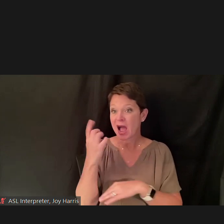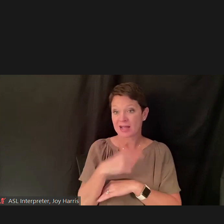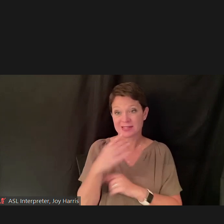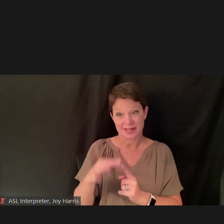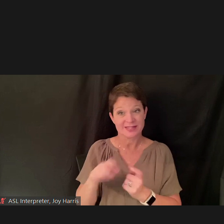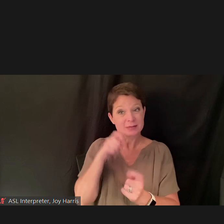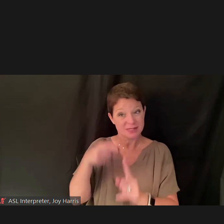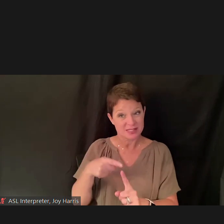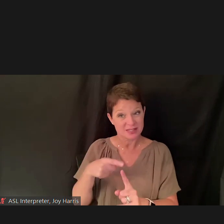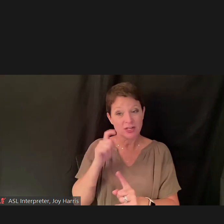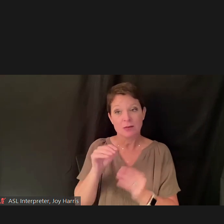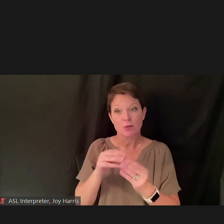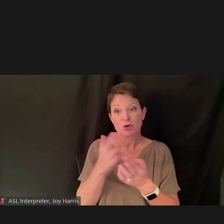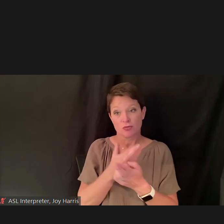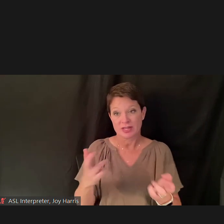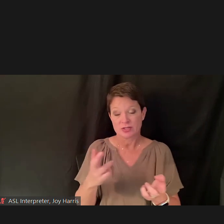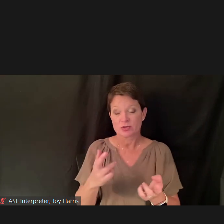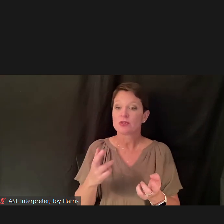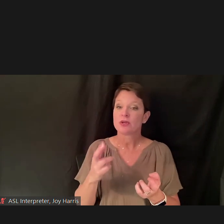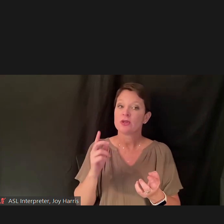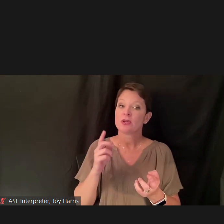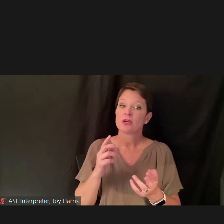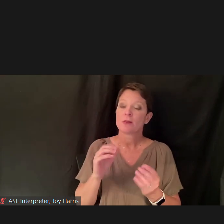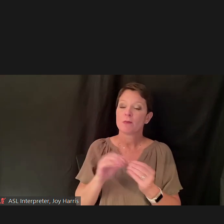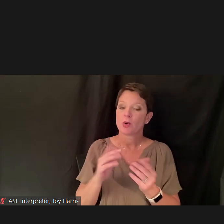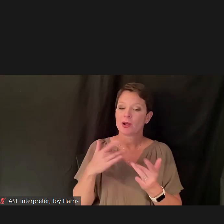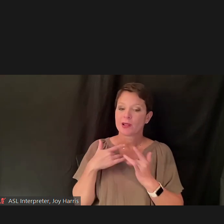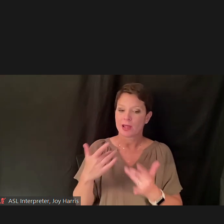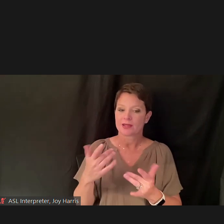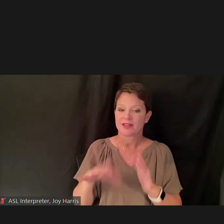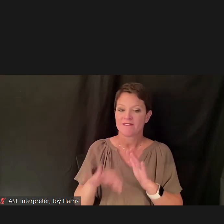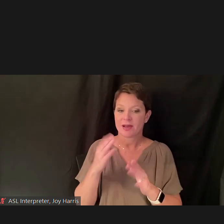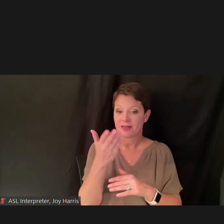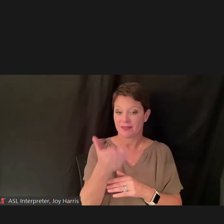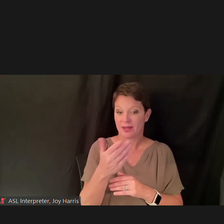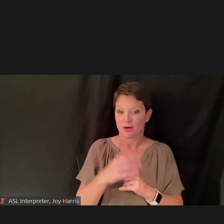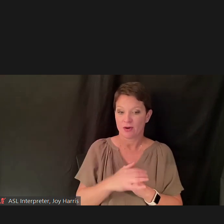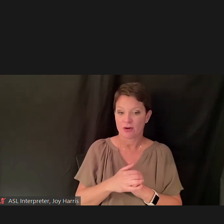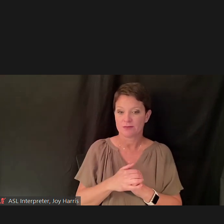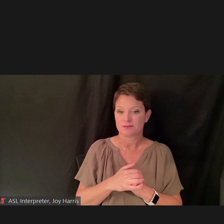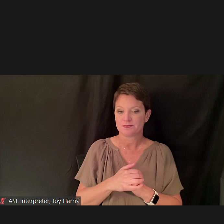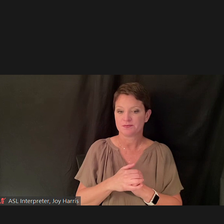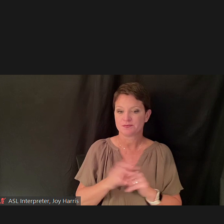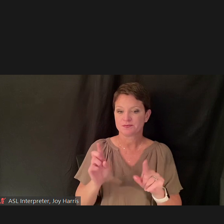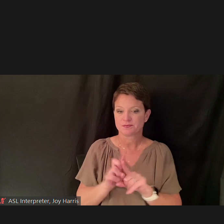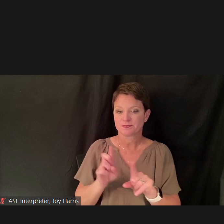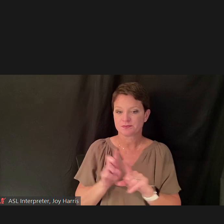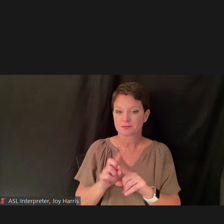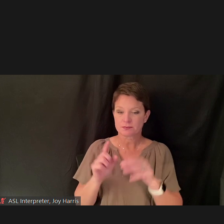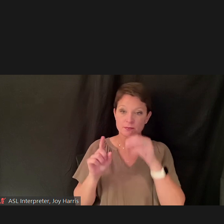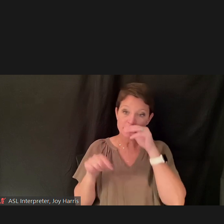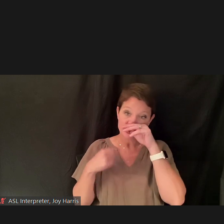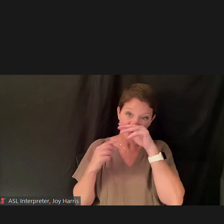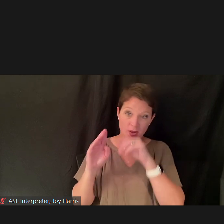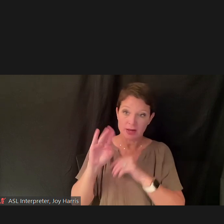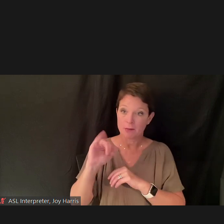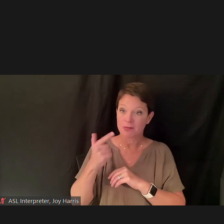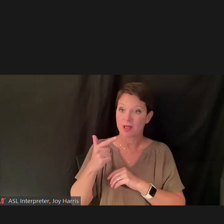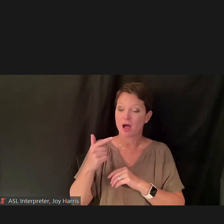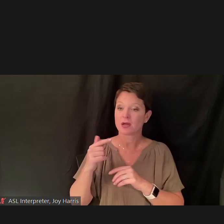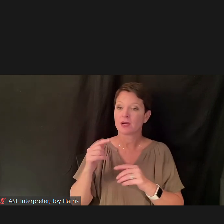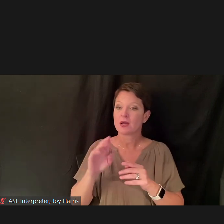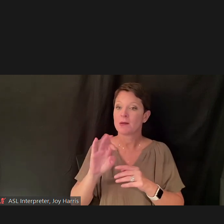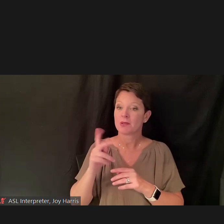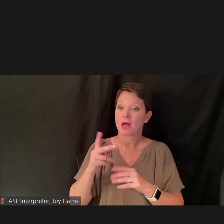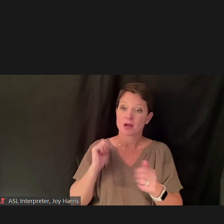any helpful recuerde resources. este enlace, It's more than este likely by the portal email. en días de Also, mucho calor. whenever there's a blog update on extreme También